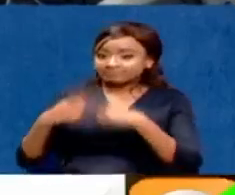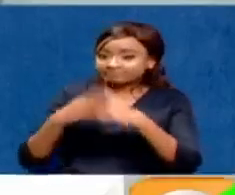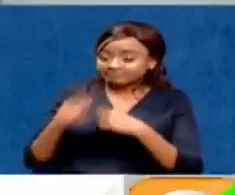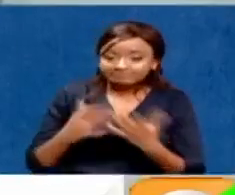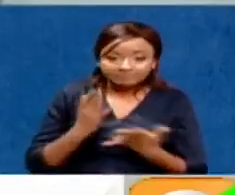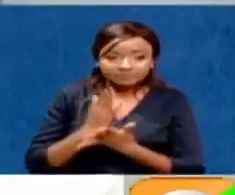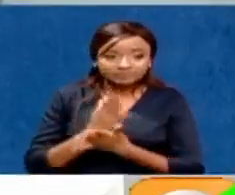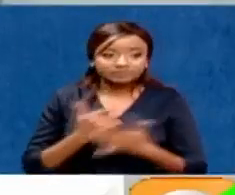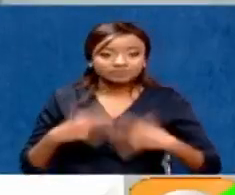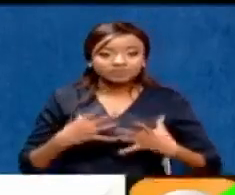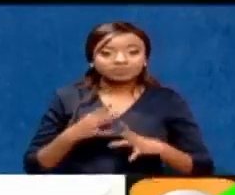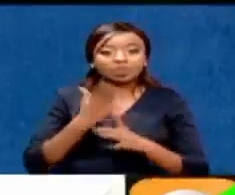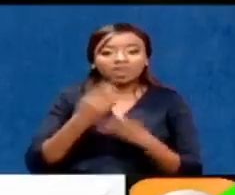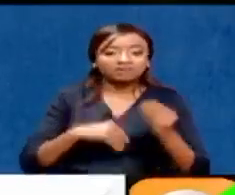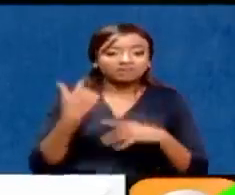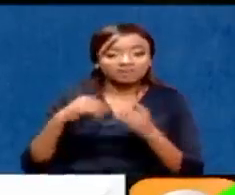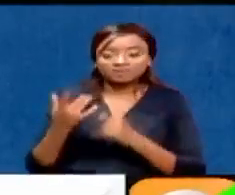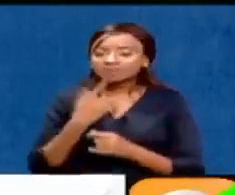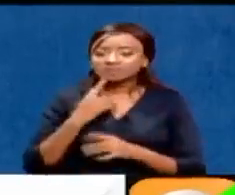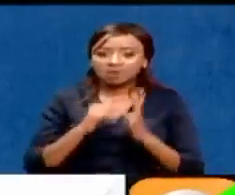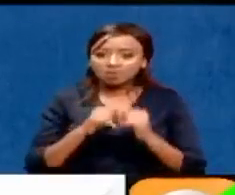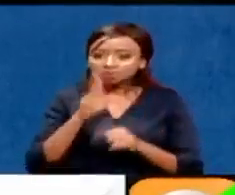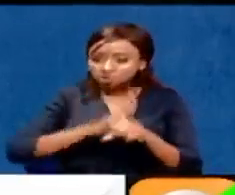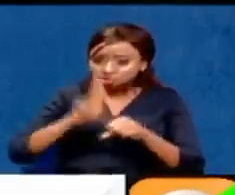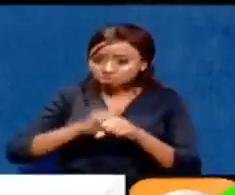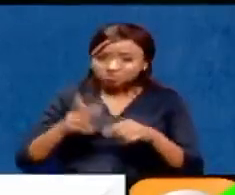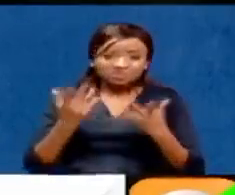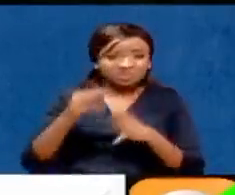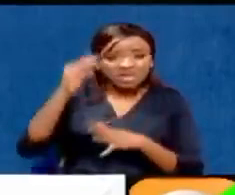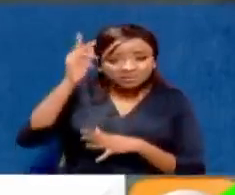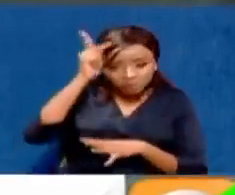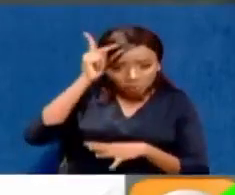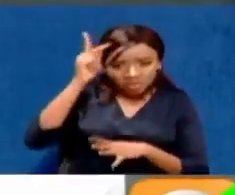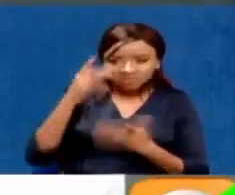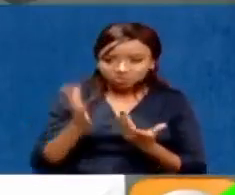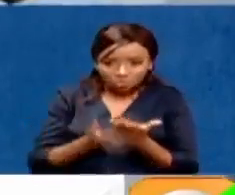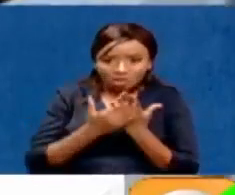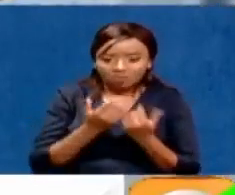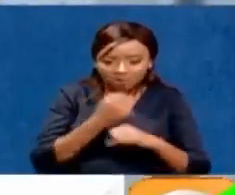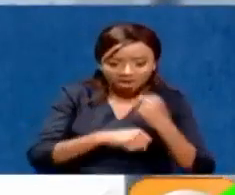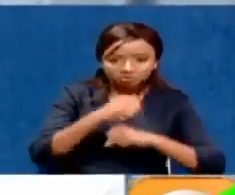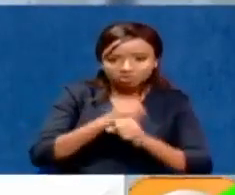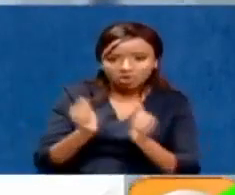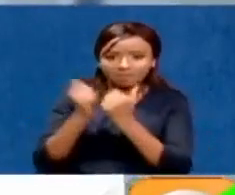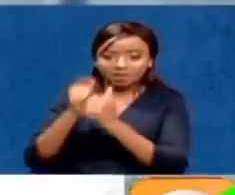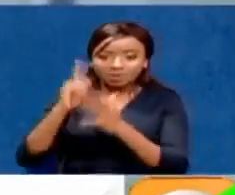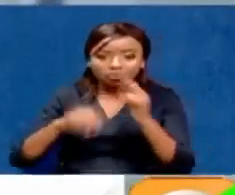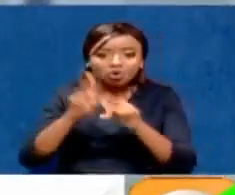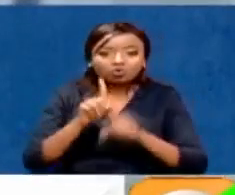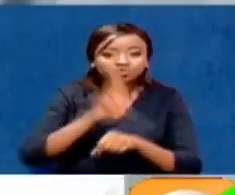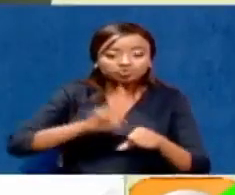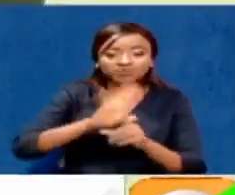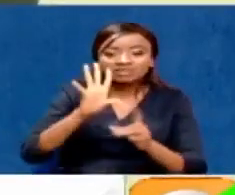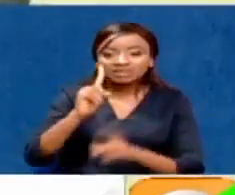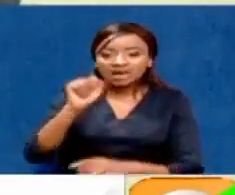by supply chain inefficiencies, the startup says that using artificial intelligence to establish trends using data on how ordering